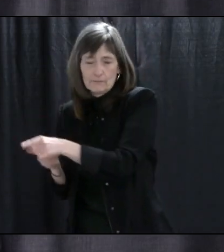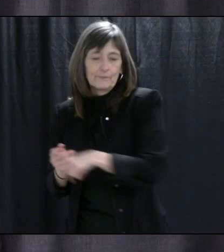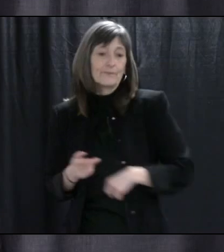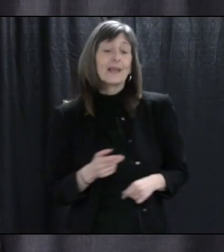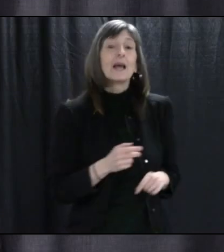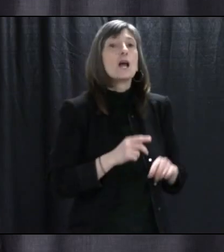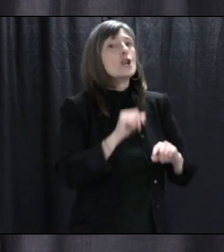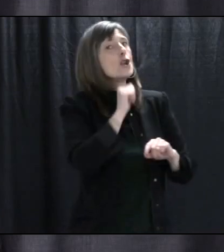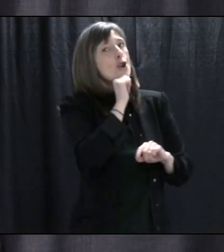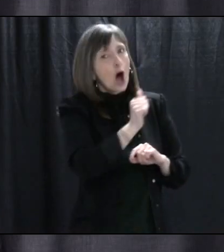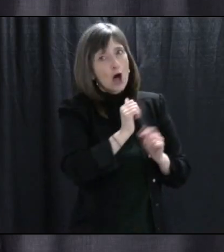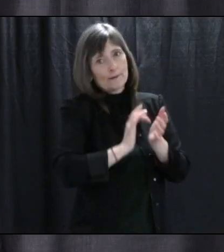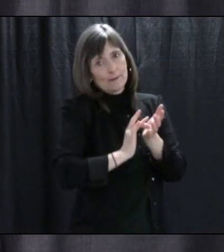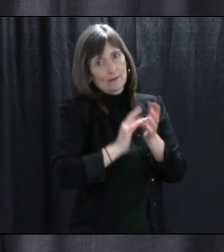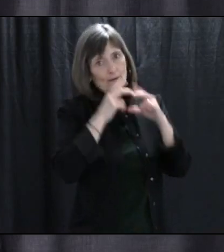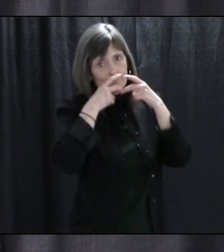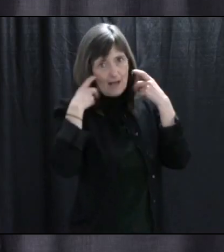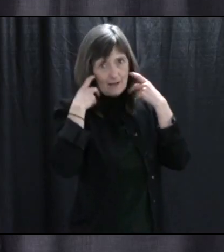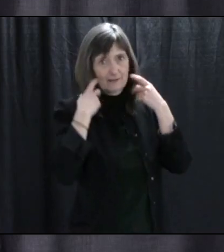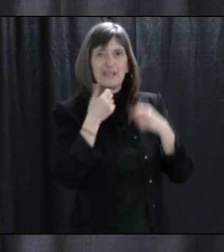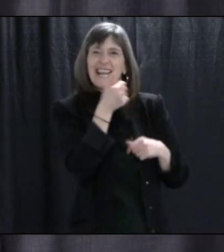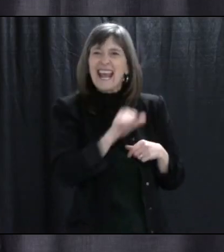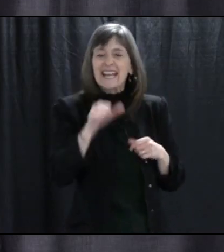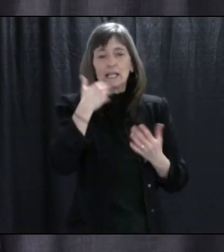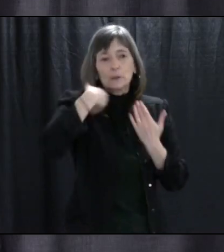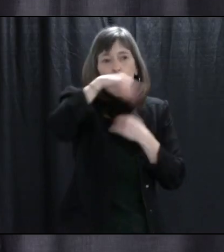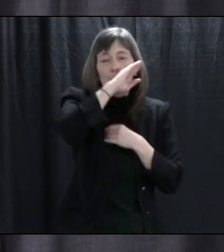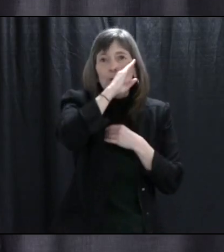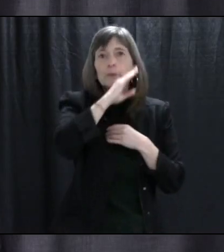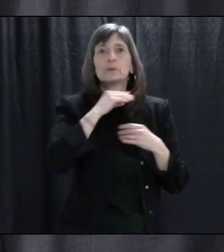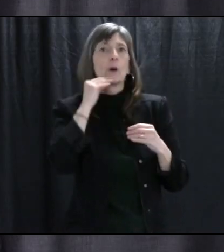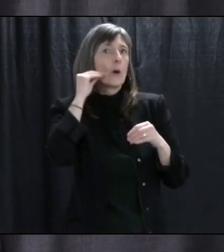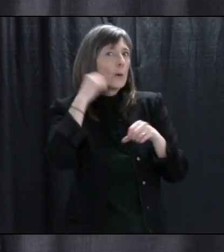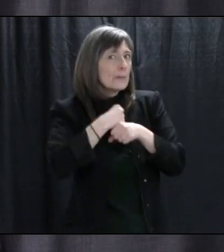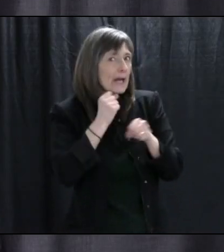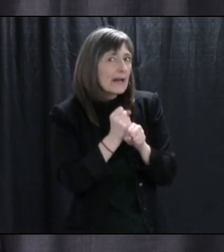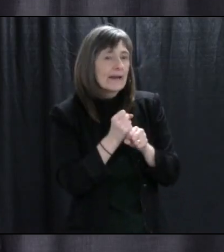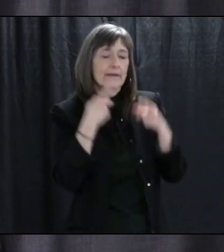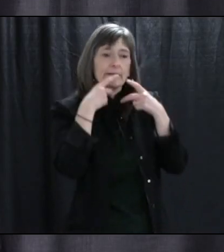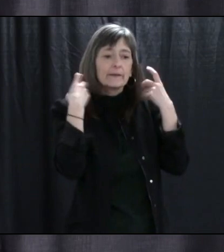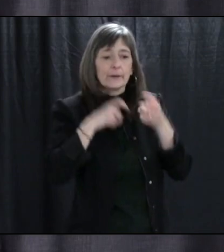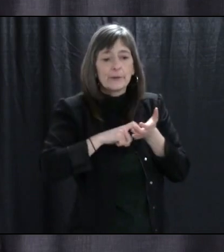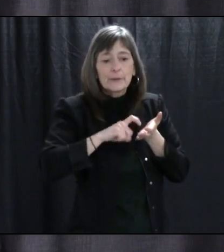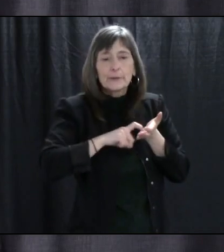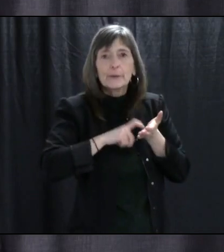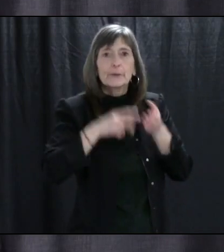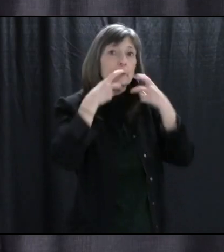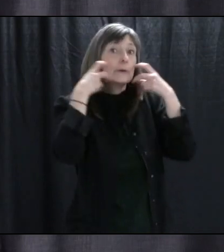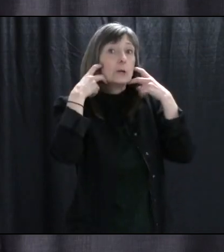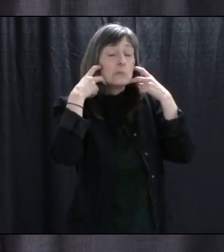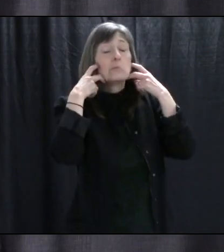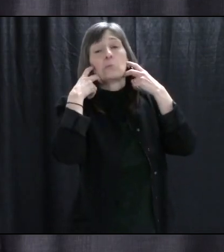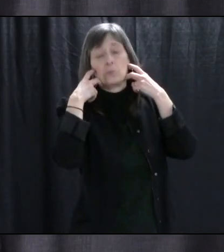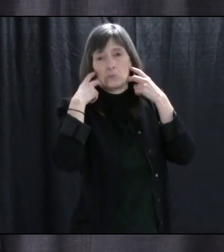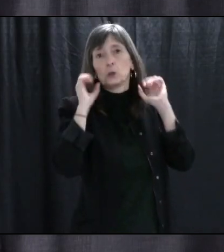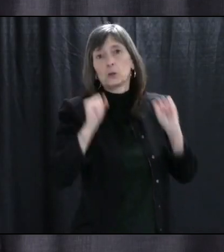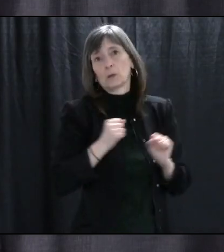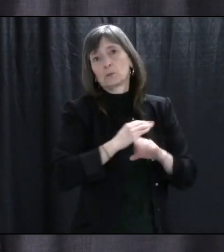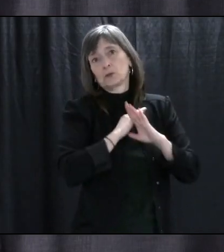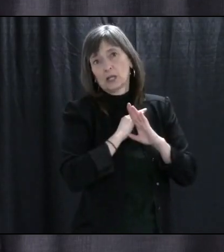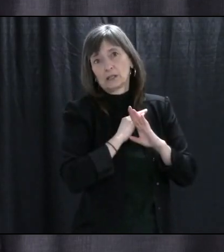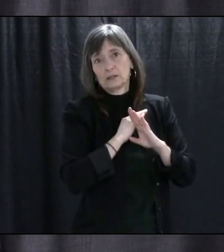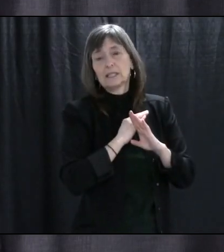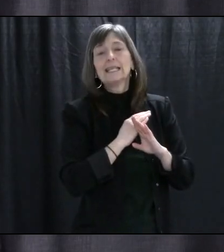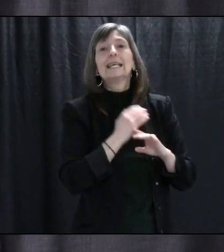of non-medical masks and face coverings, such as a homemade cloth mask, can be an additional measure to protect